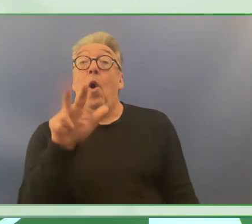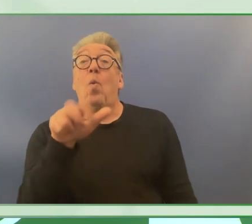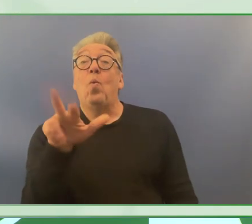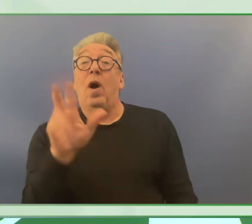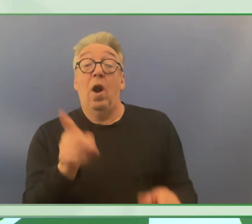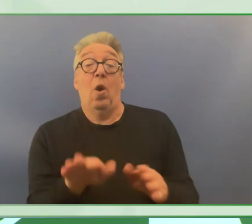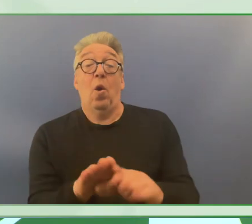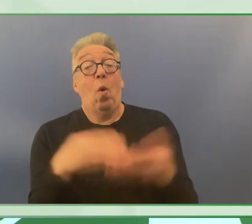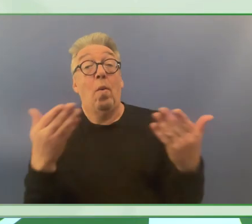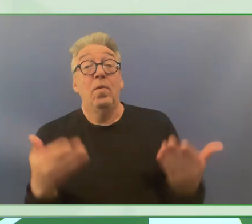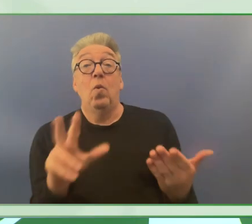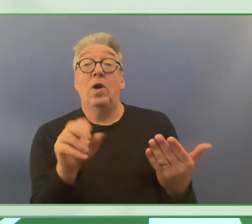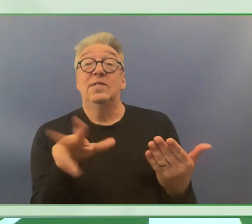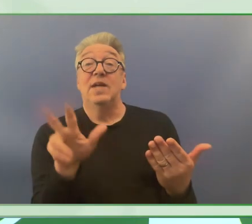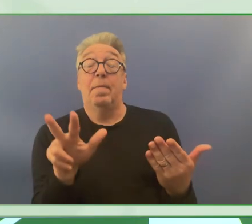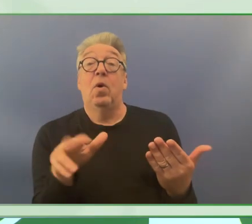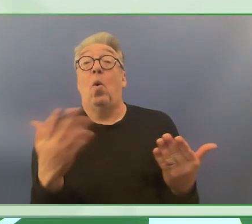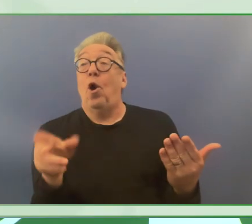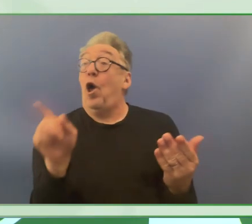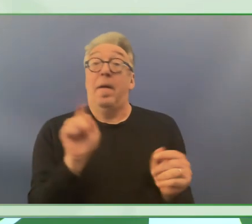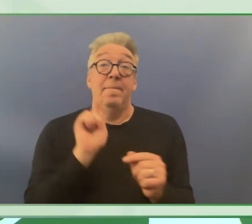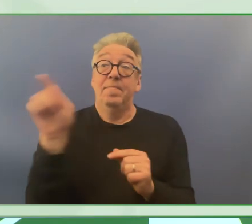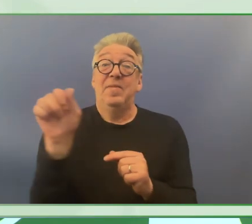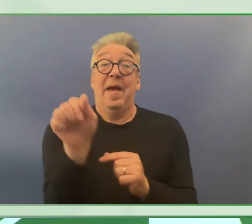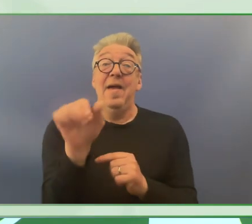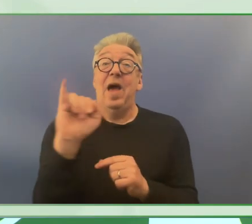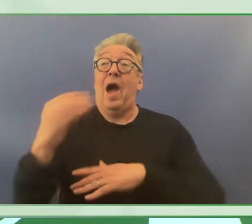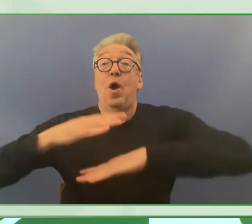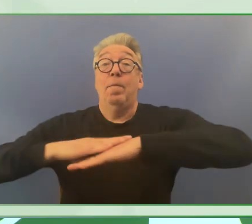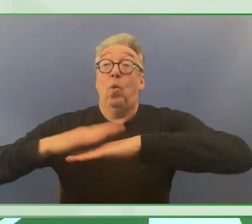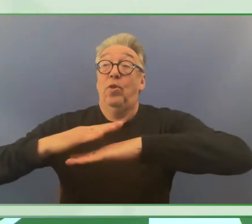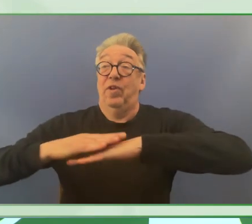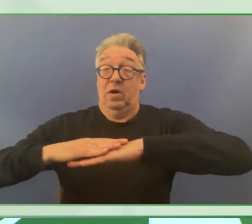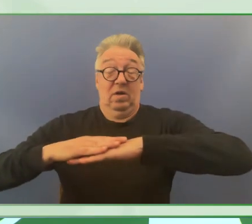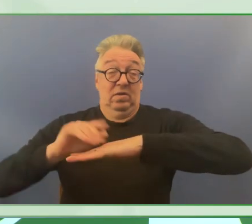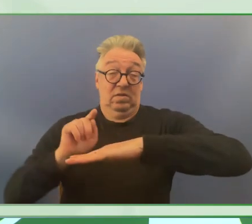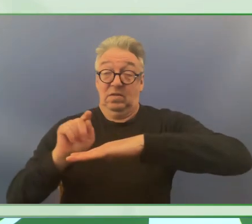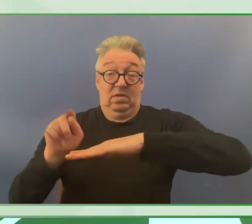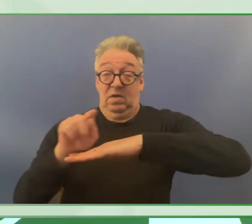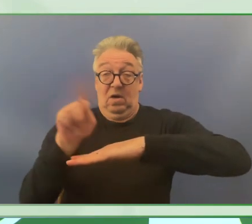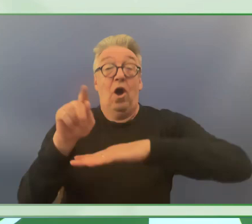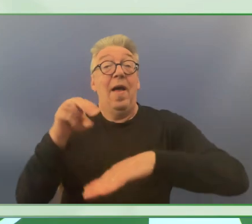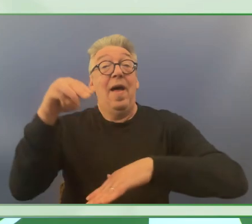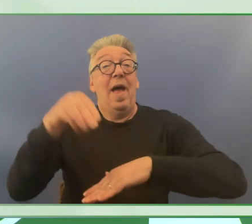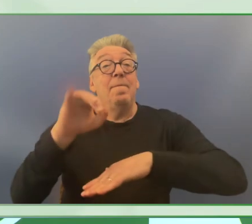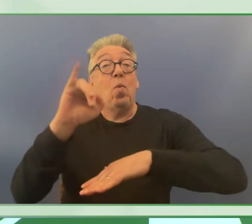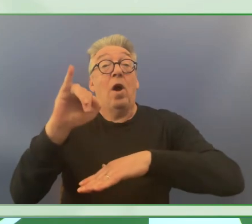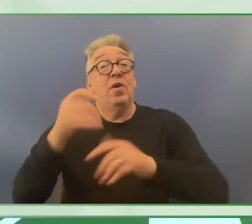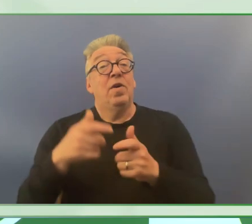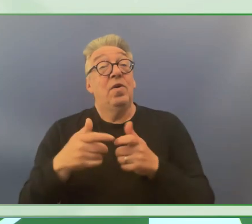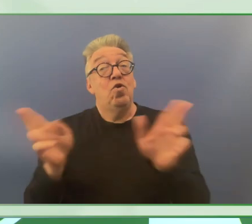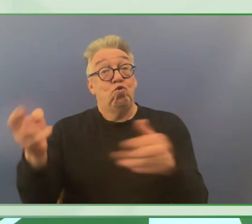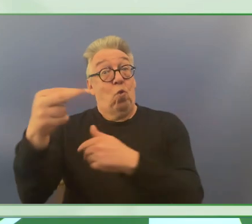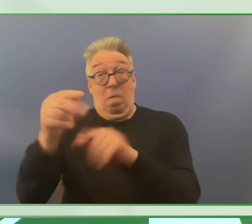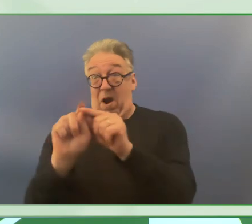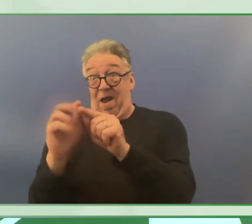also visit the AI booth, which Michael already mentioned, in front of the M1 conference room. And technically,